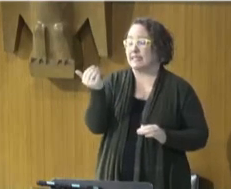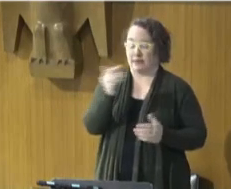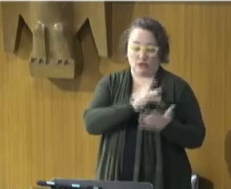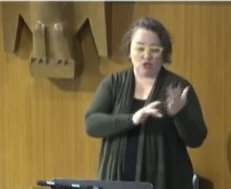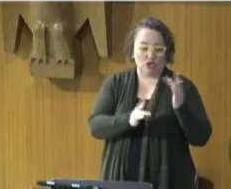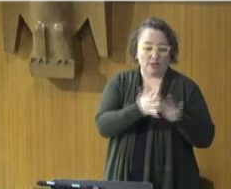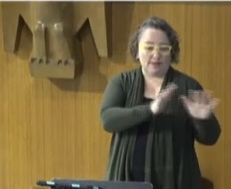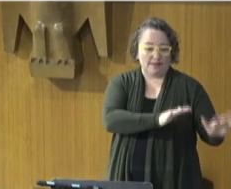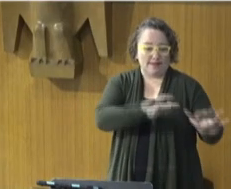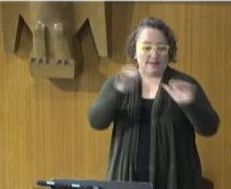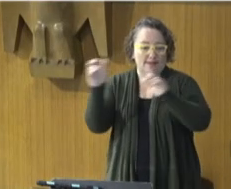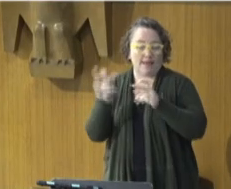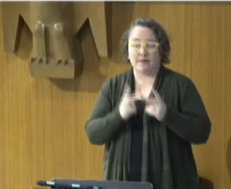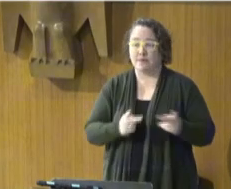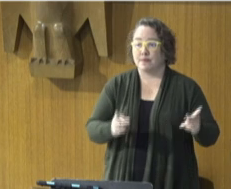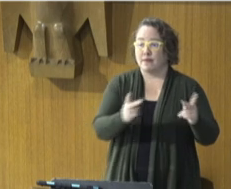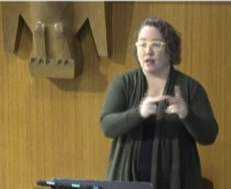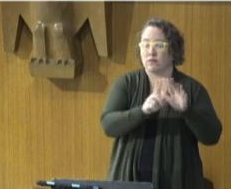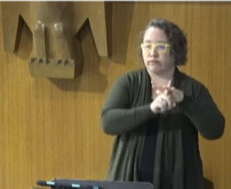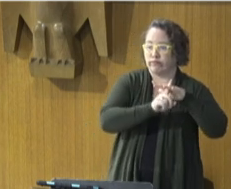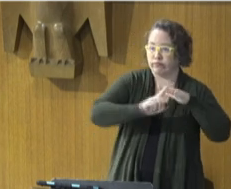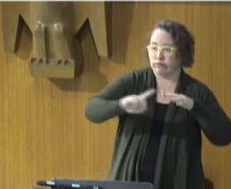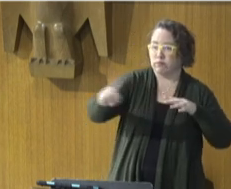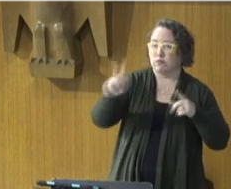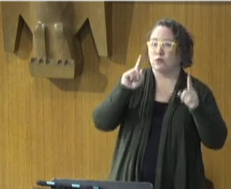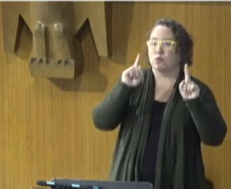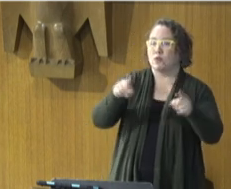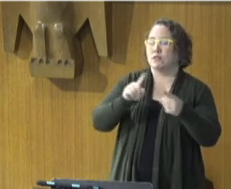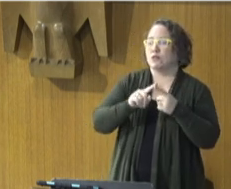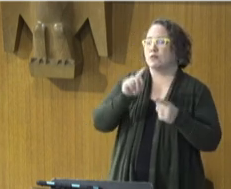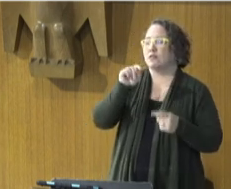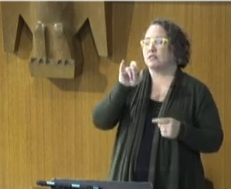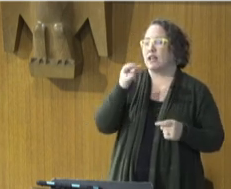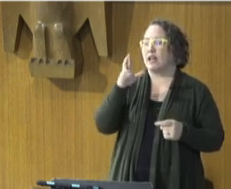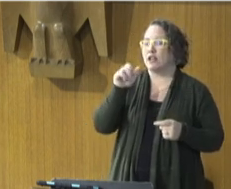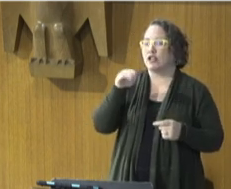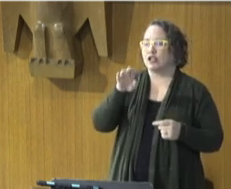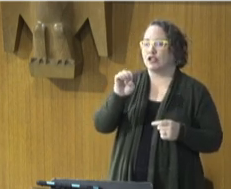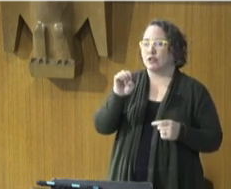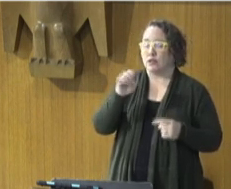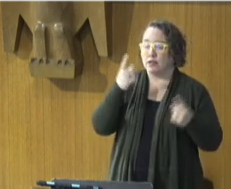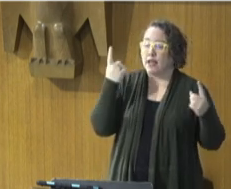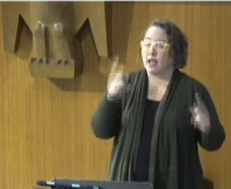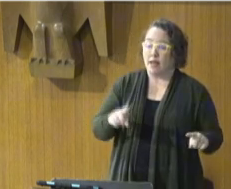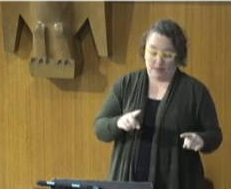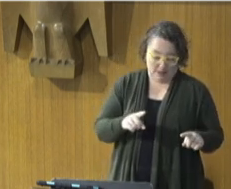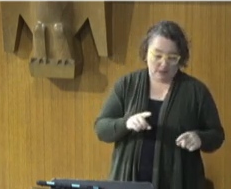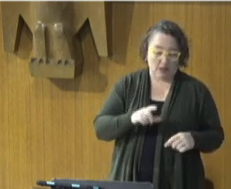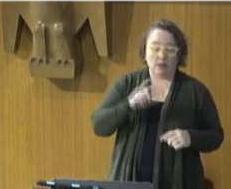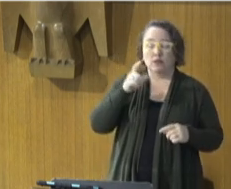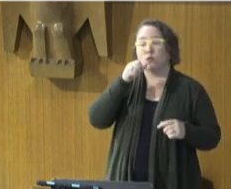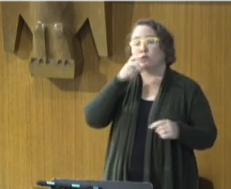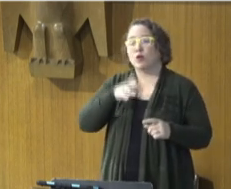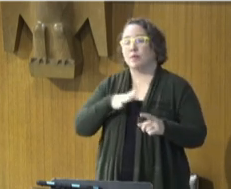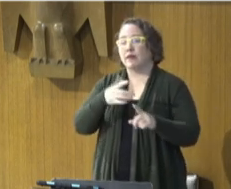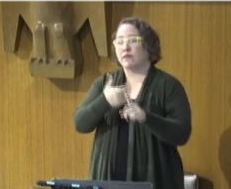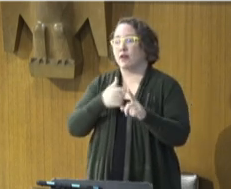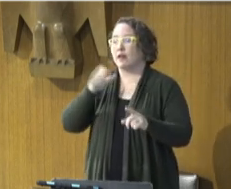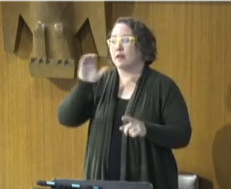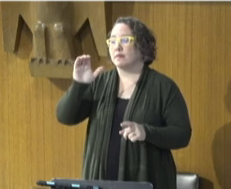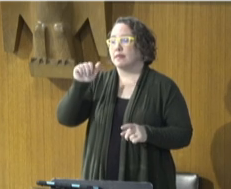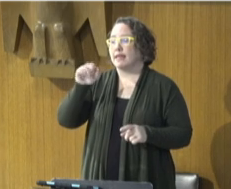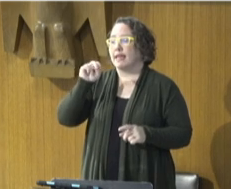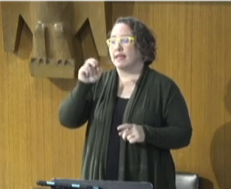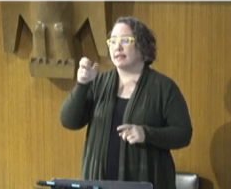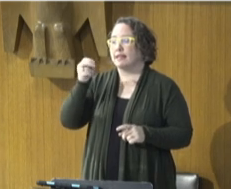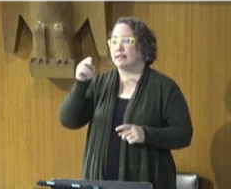that place and went away to the district of Tyre and Sidon. Just then a Canaanite woman from that region came